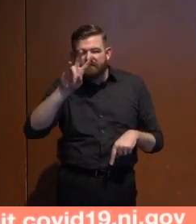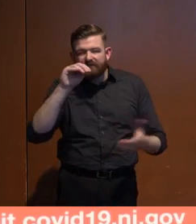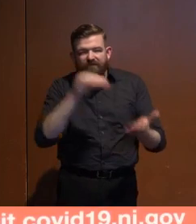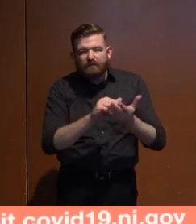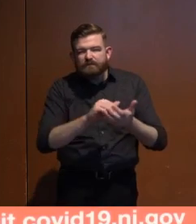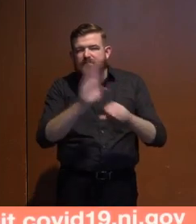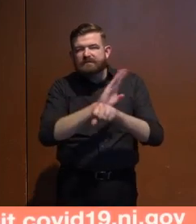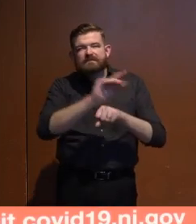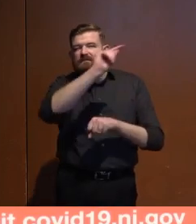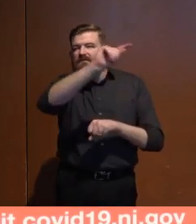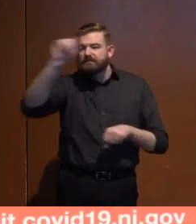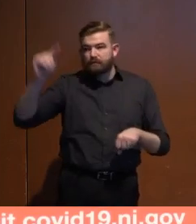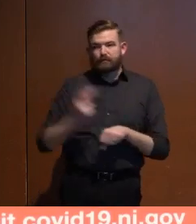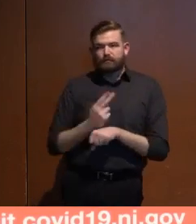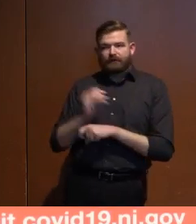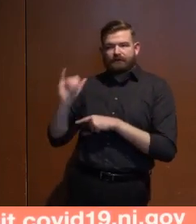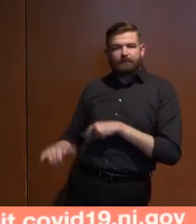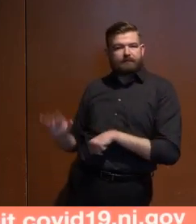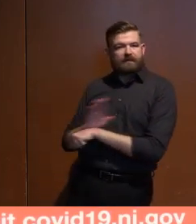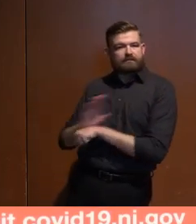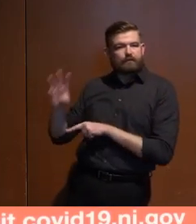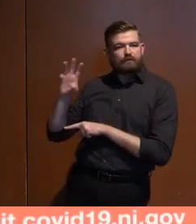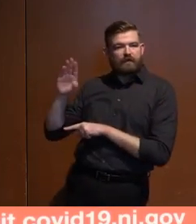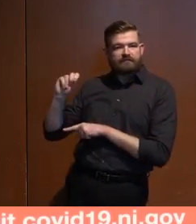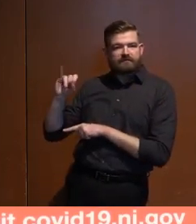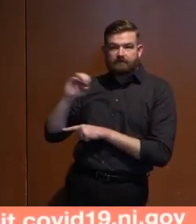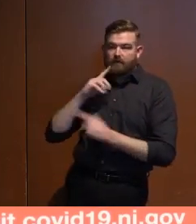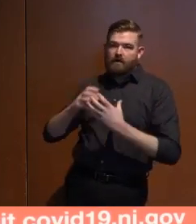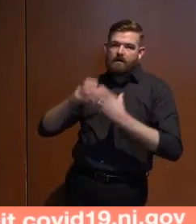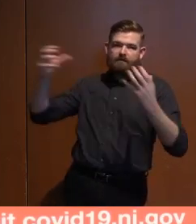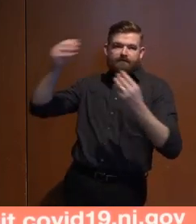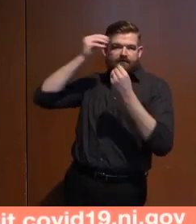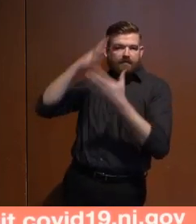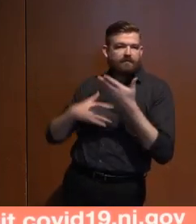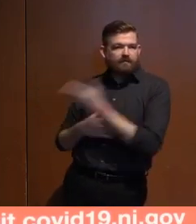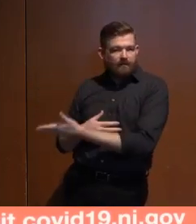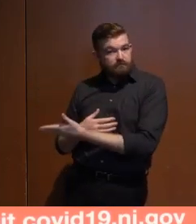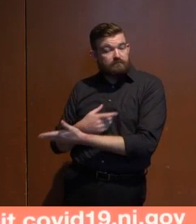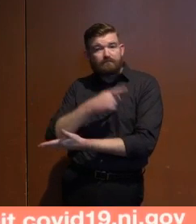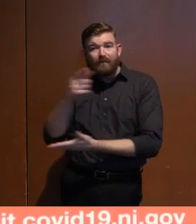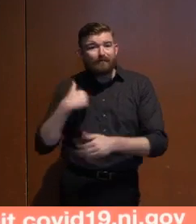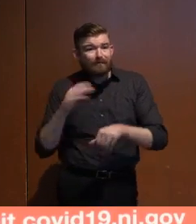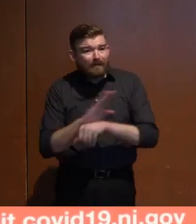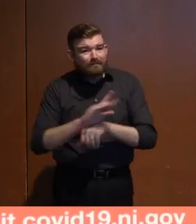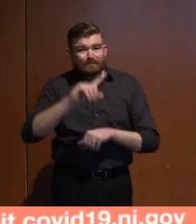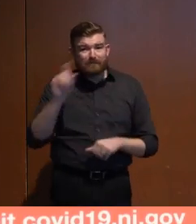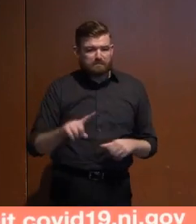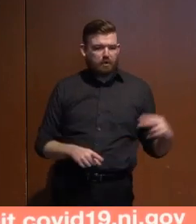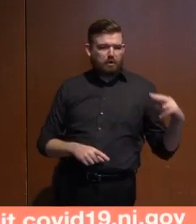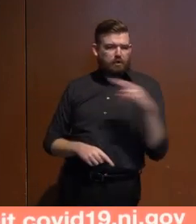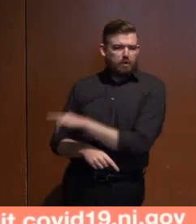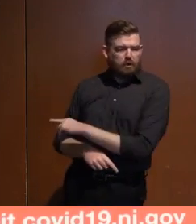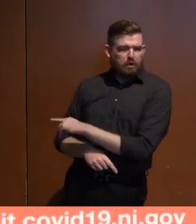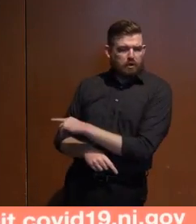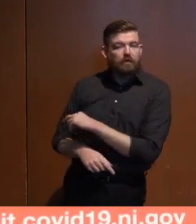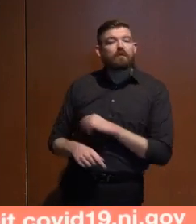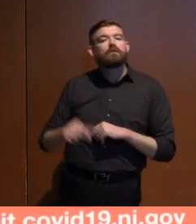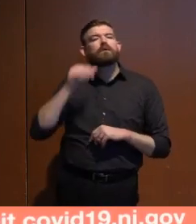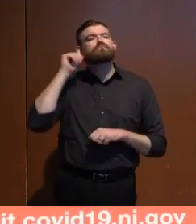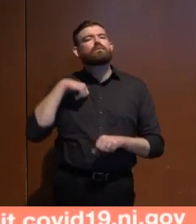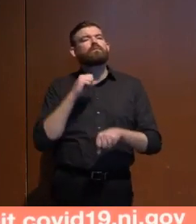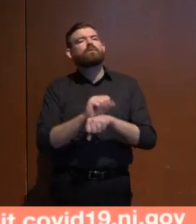of action there, and we hope answers to your business questions. Yesterday, for example, working with EDA and the BAC,